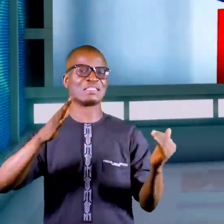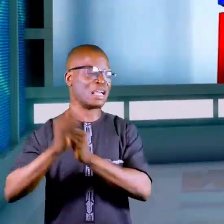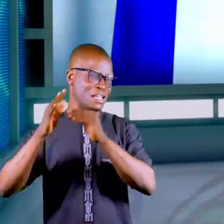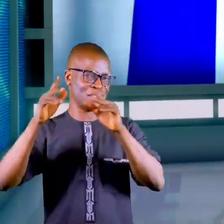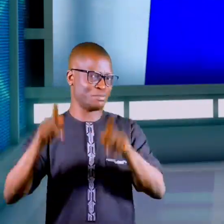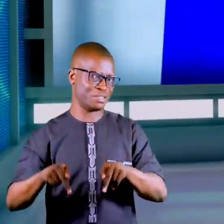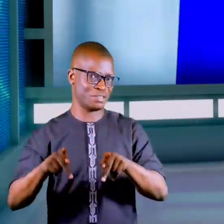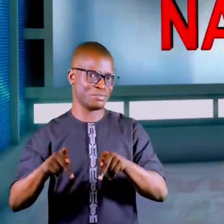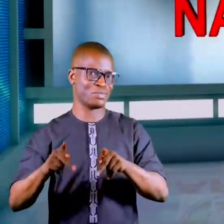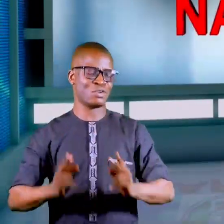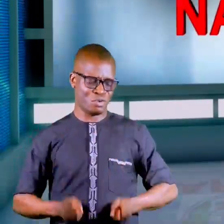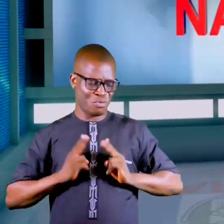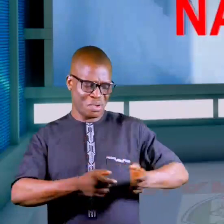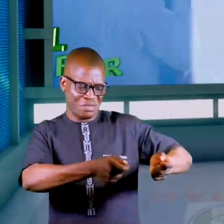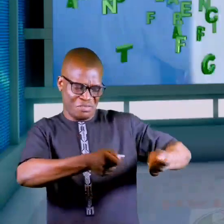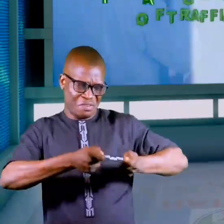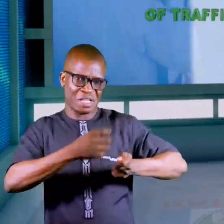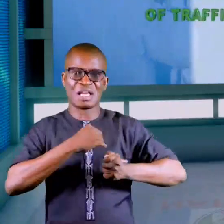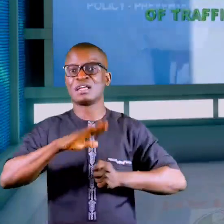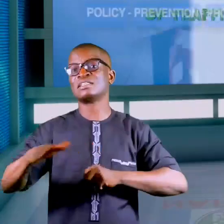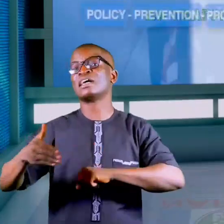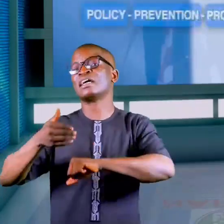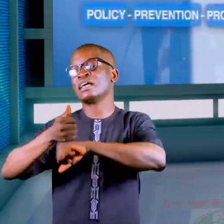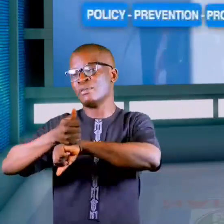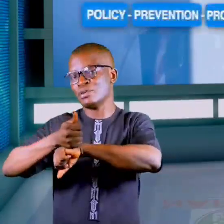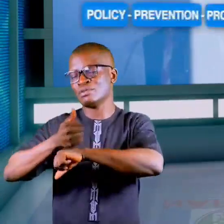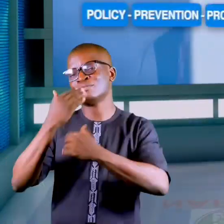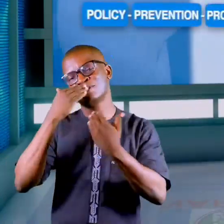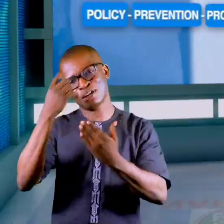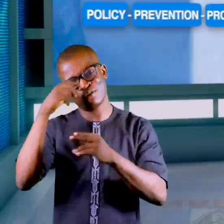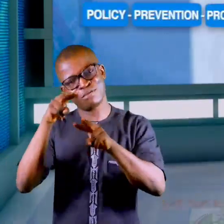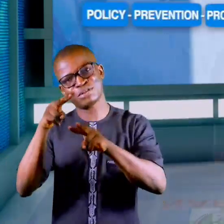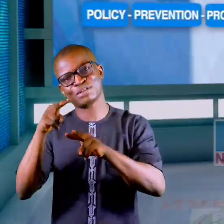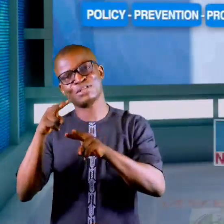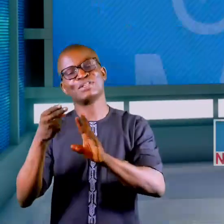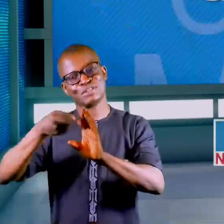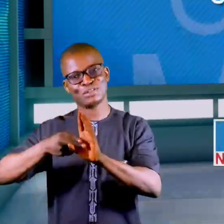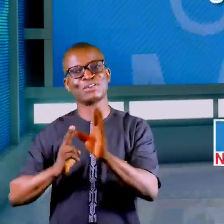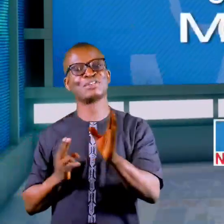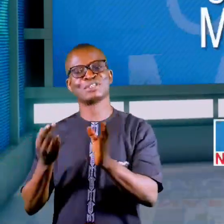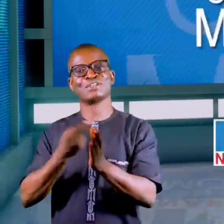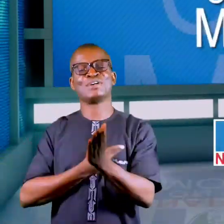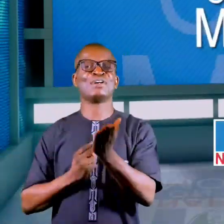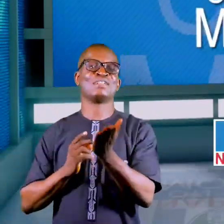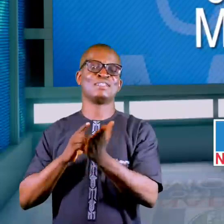violence against persons, human trafficking, and child abuse. Thank you for watching, and do join